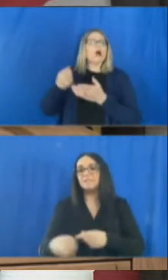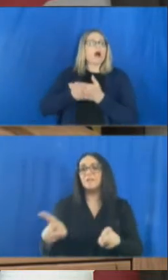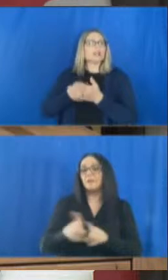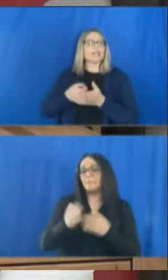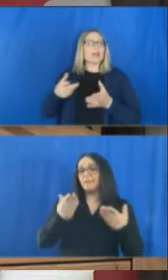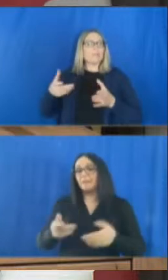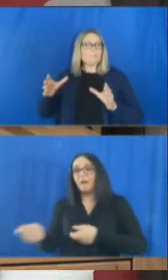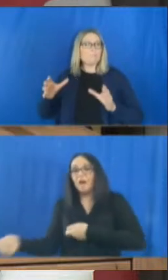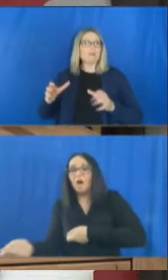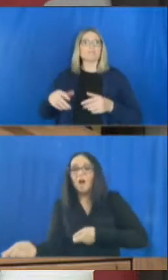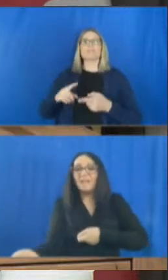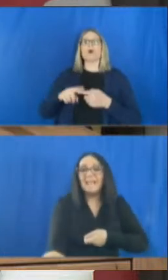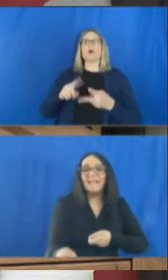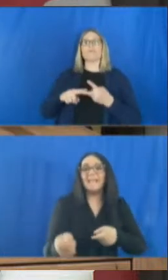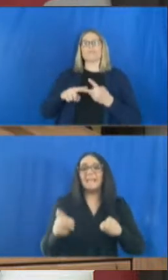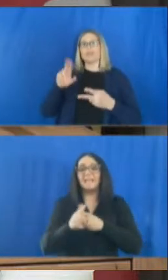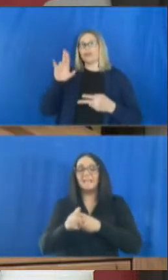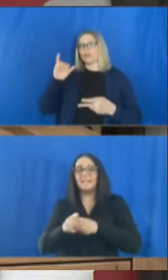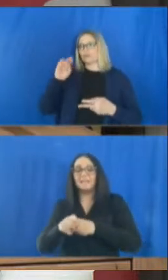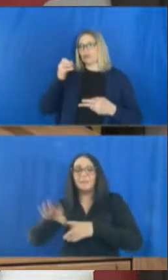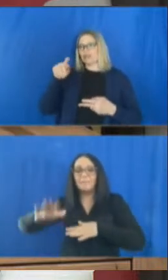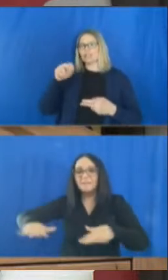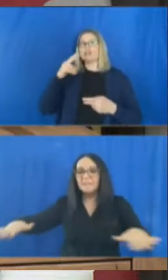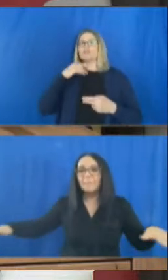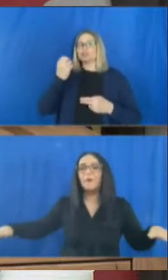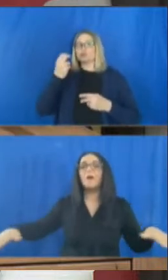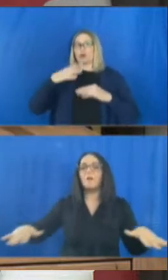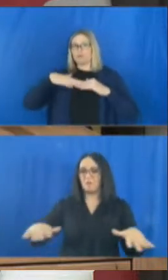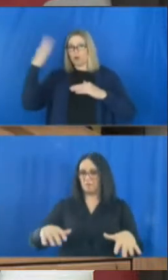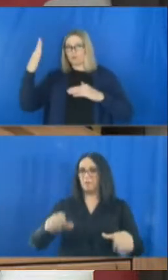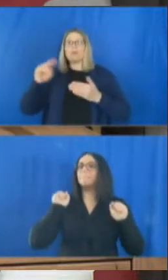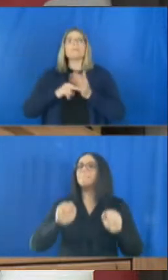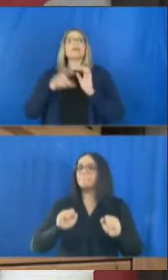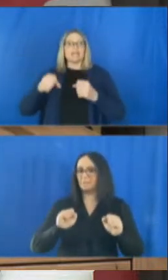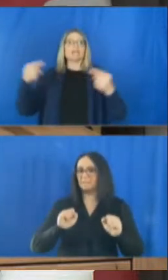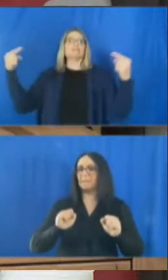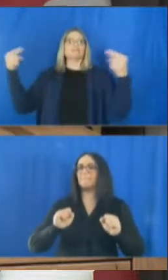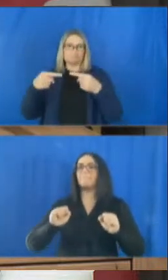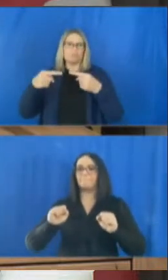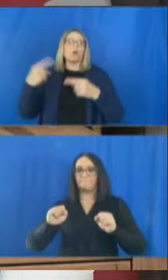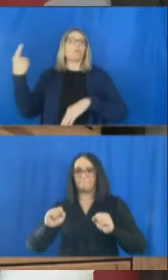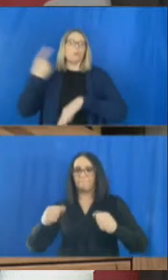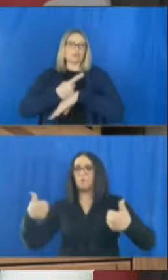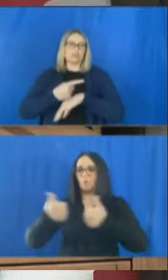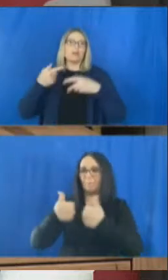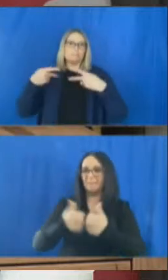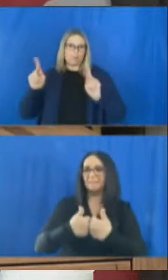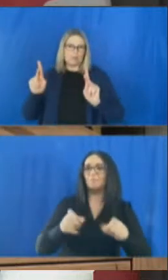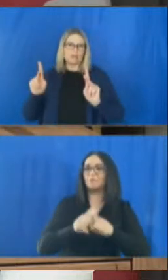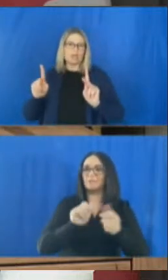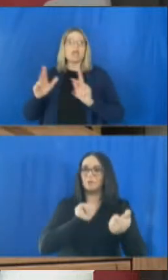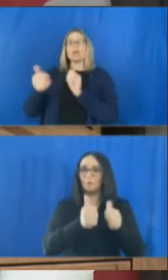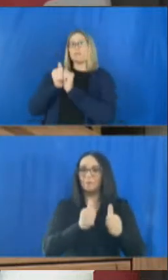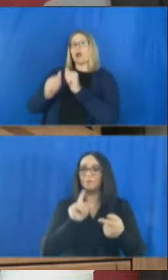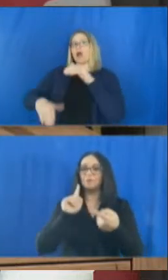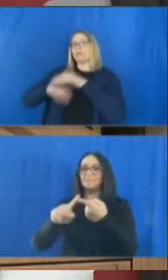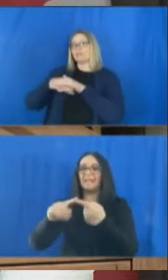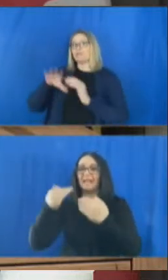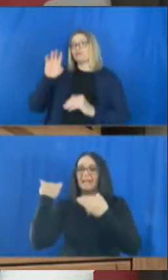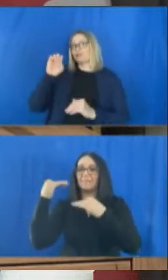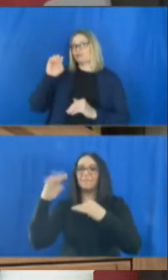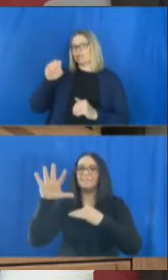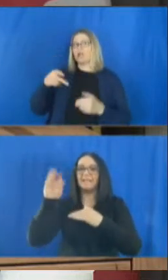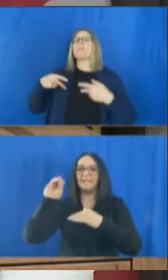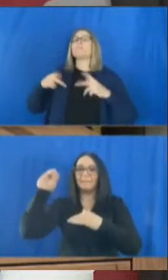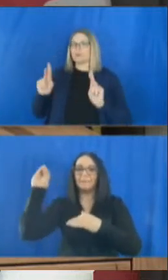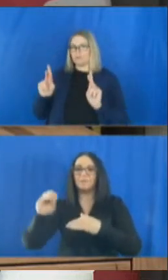no tournaments are allowed. Also, for those 12 and over, no tournaments or competitions are allowed for close contact sports like